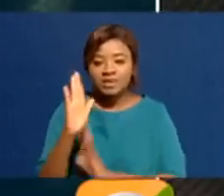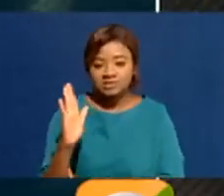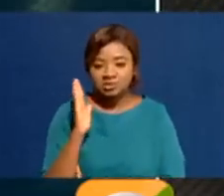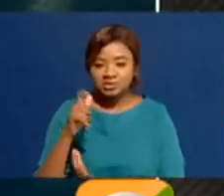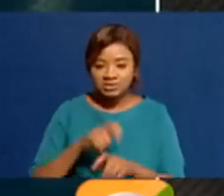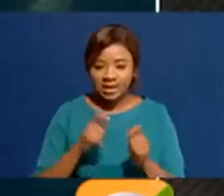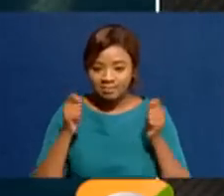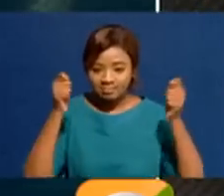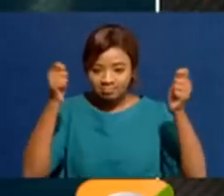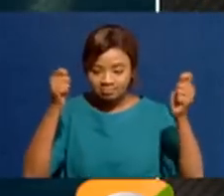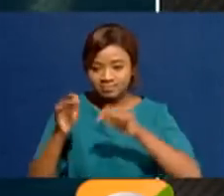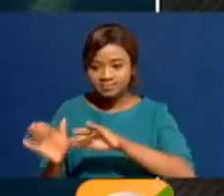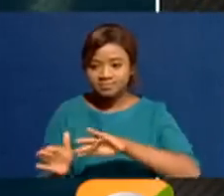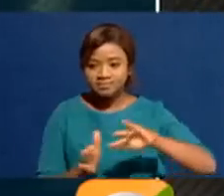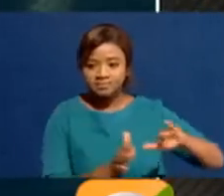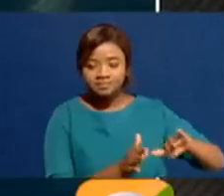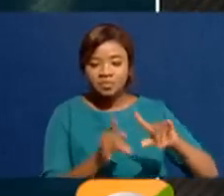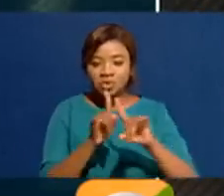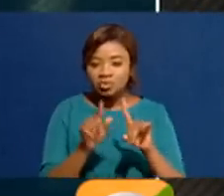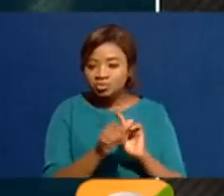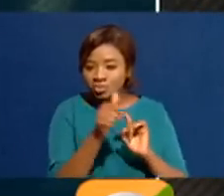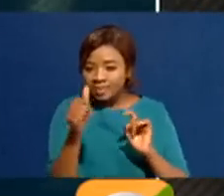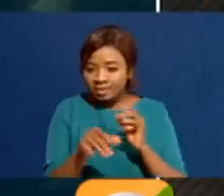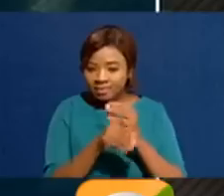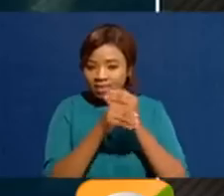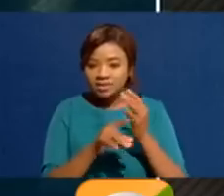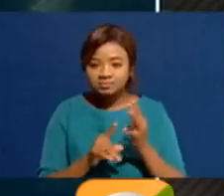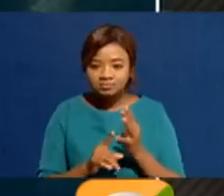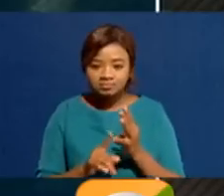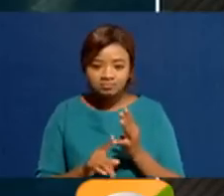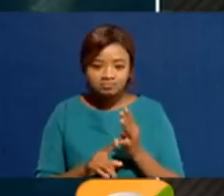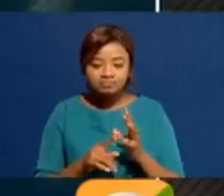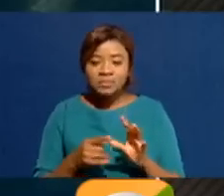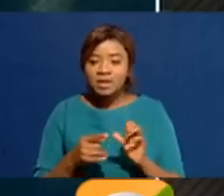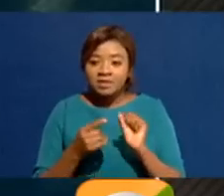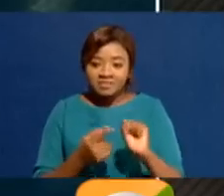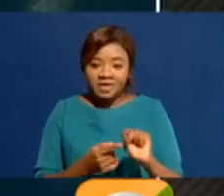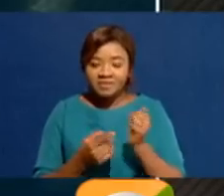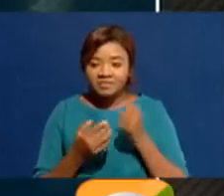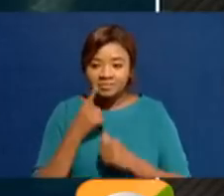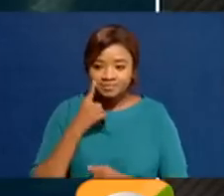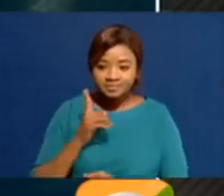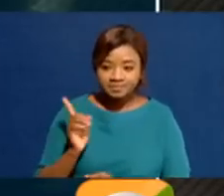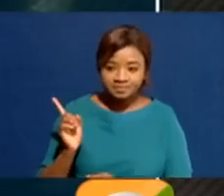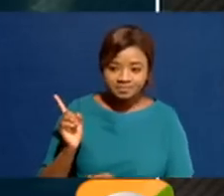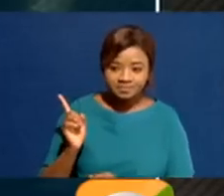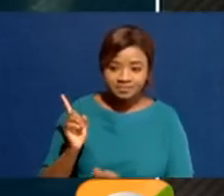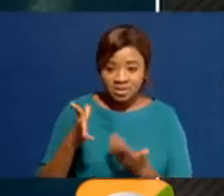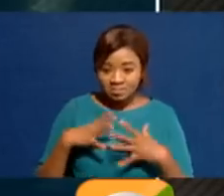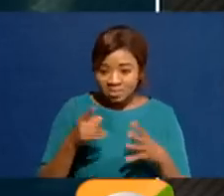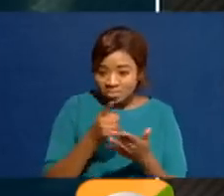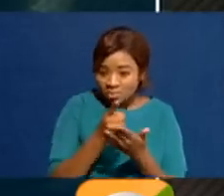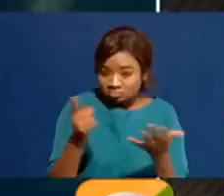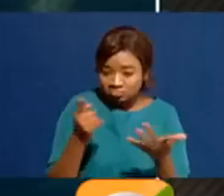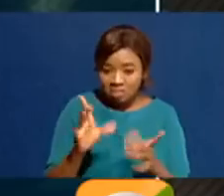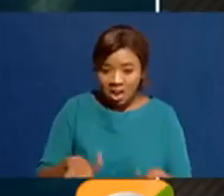Well, it goes on to suggest a proposal on consent requirements from persons whose activities are likely to be affected by the